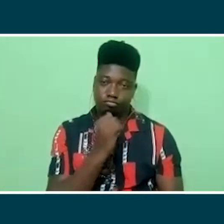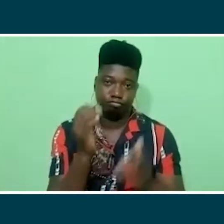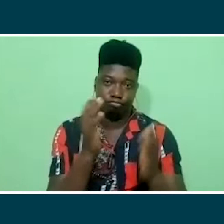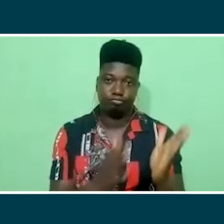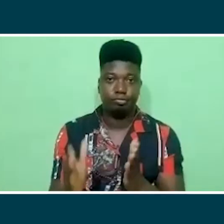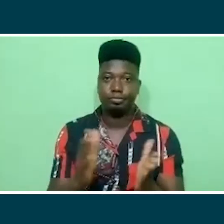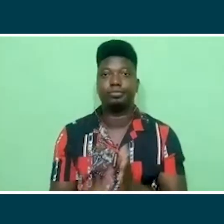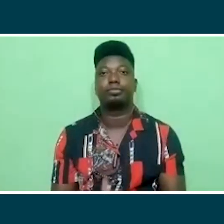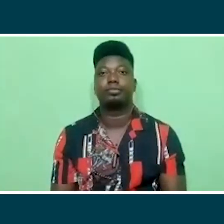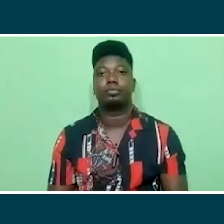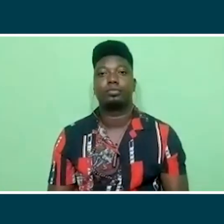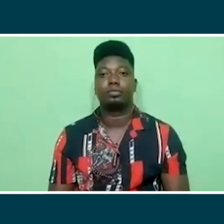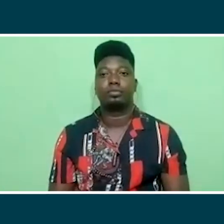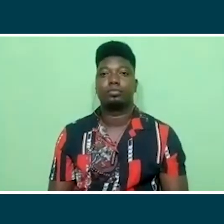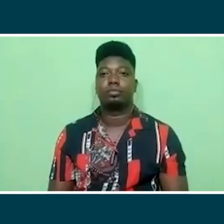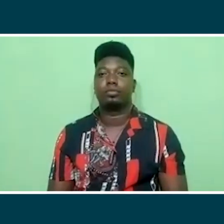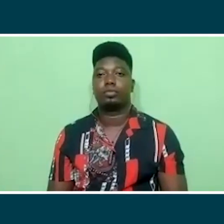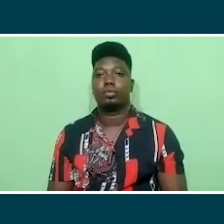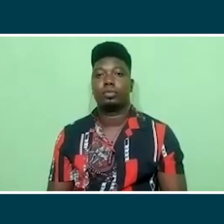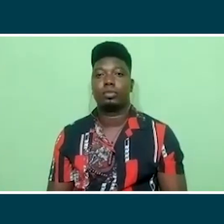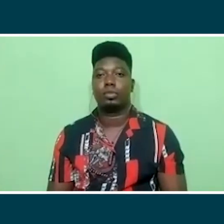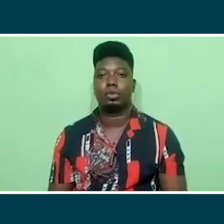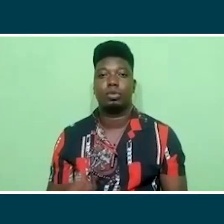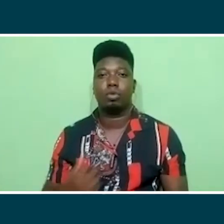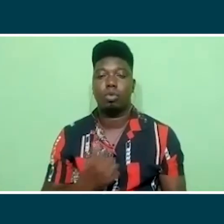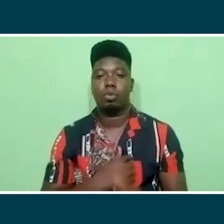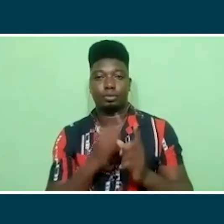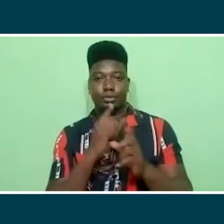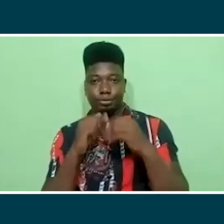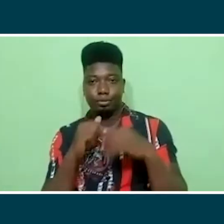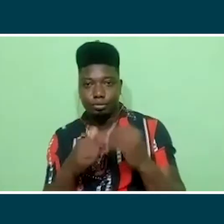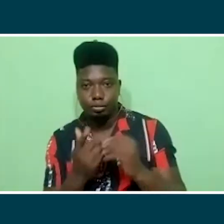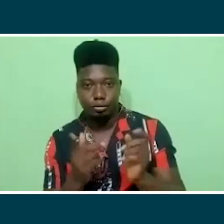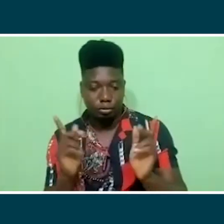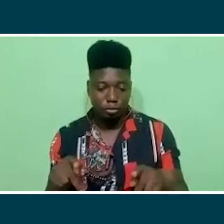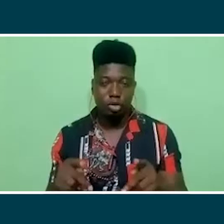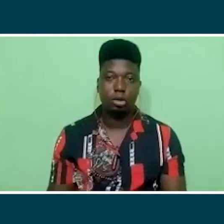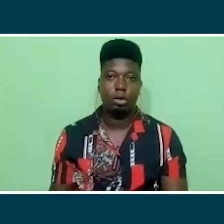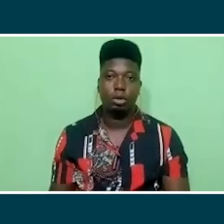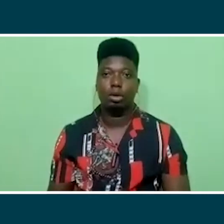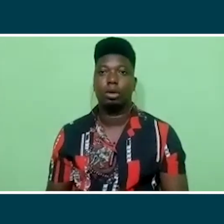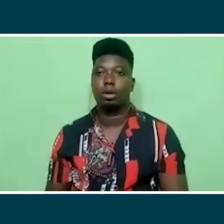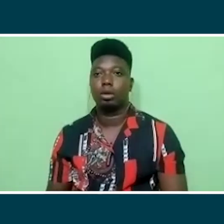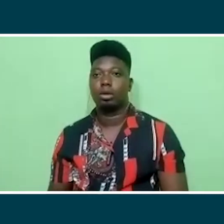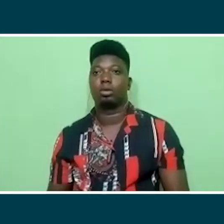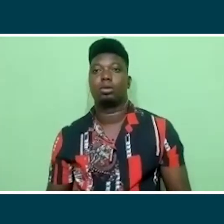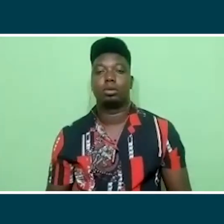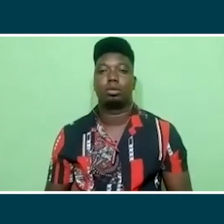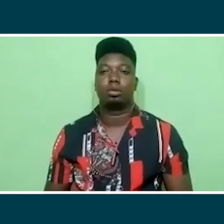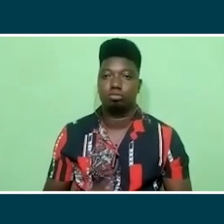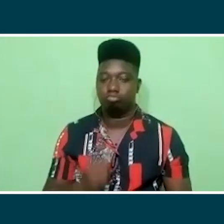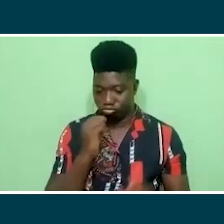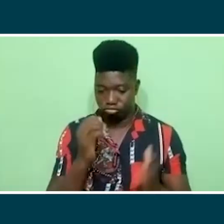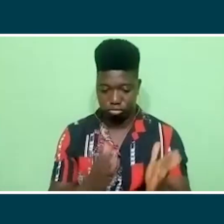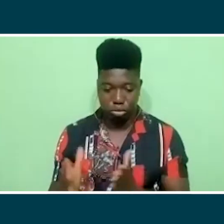but when we talk about intent versus impact, right? I can be unintentionally homophobic,